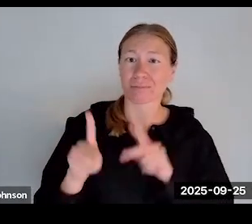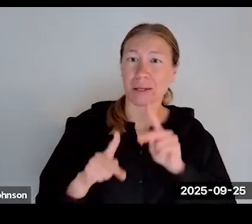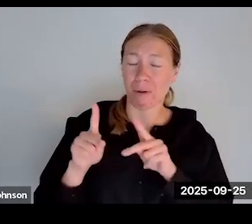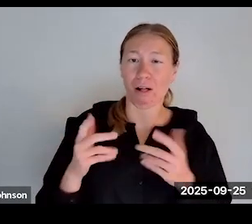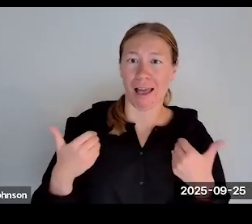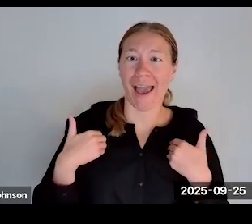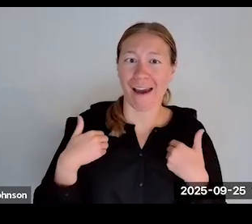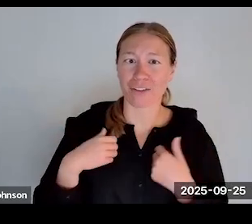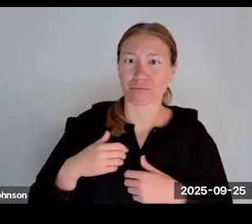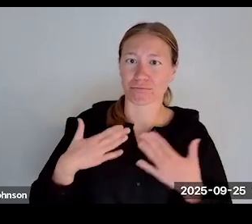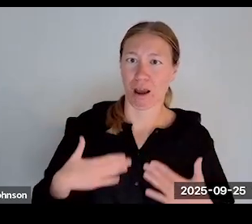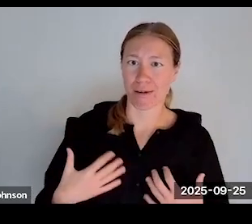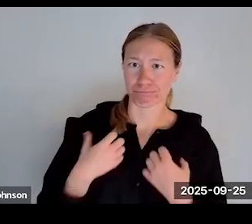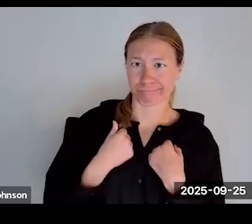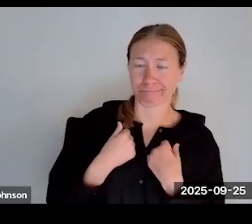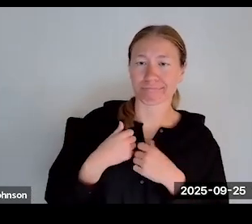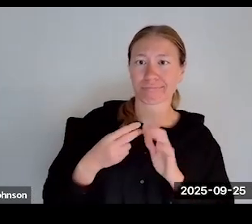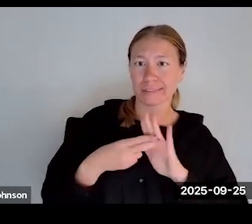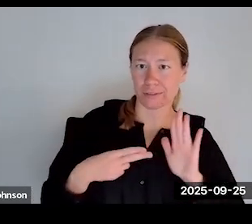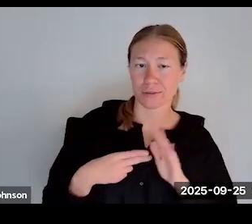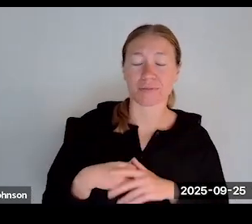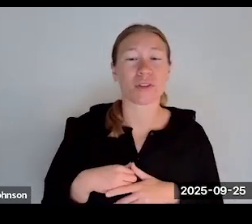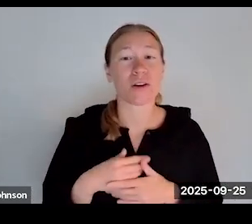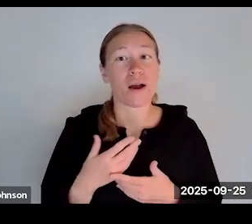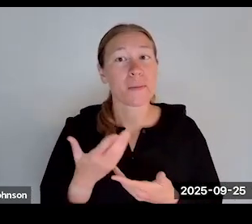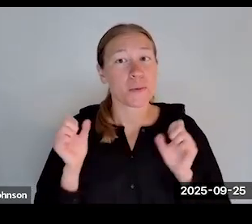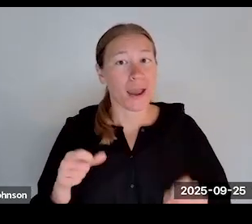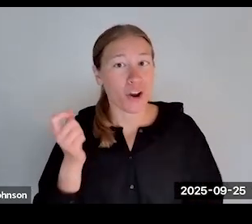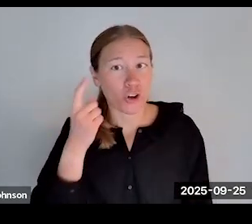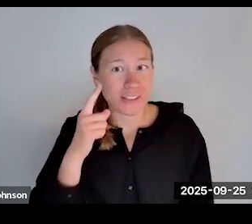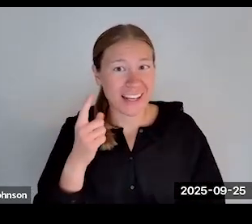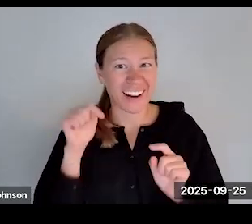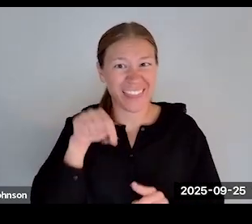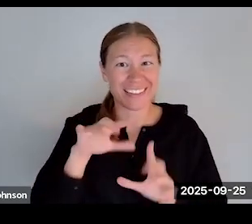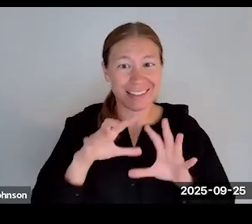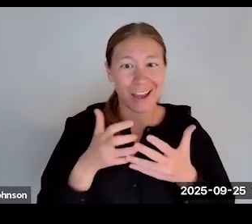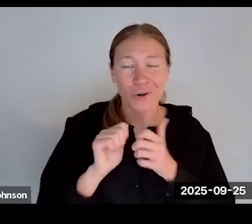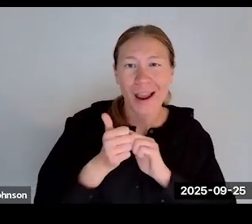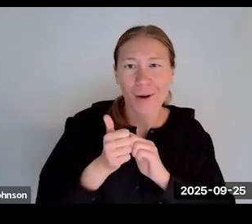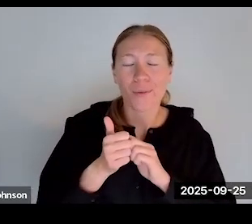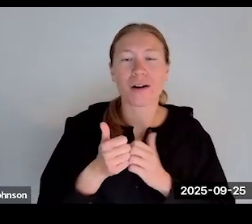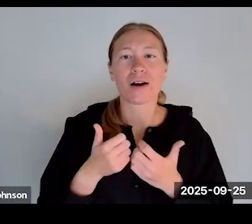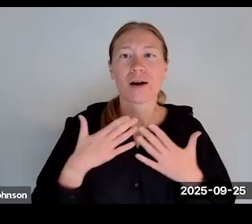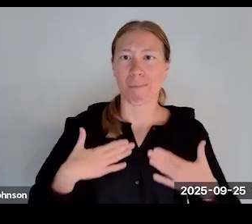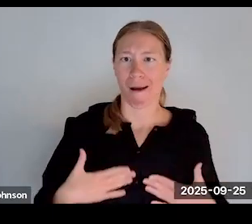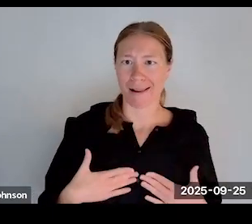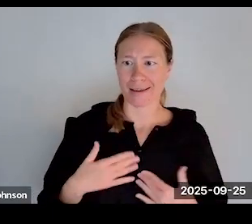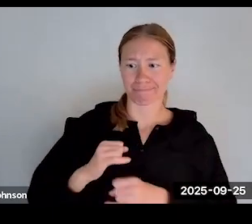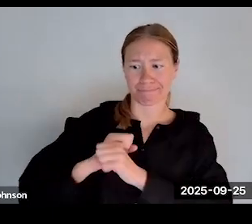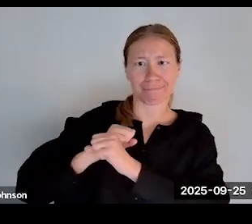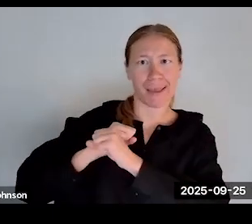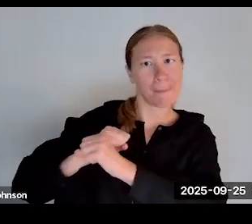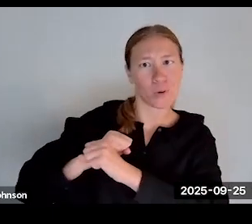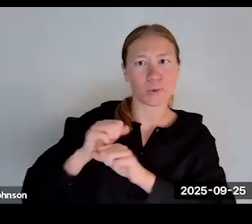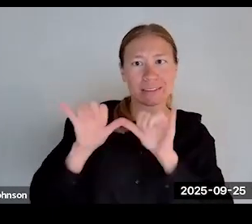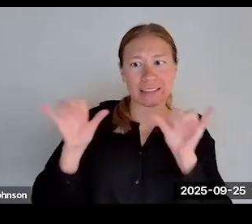A very basic way to understand conditions in this category is to think about someone's immune system mistakenly attacking